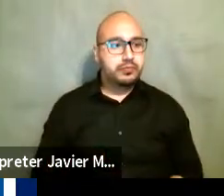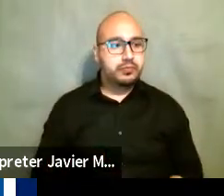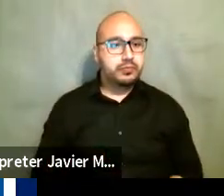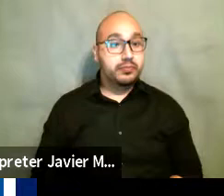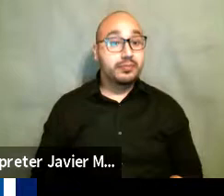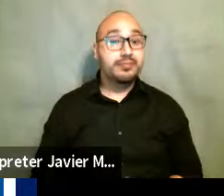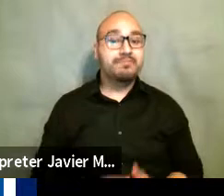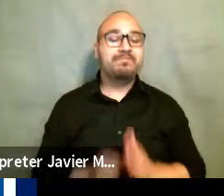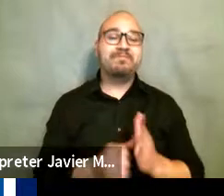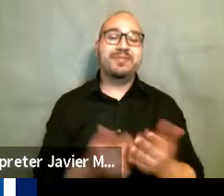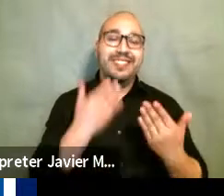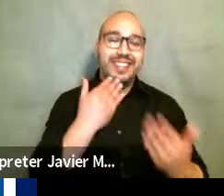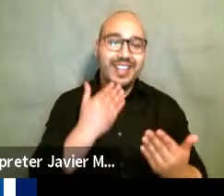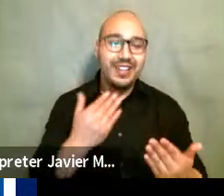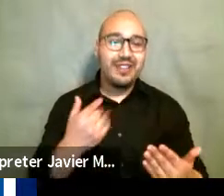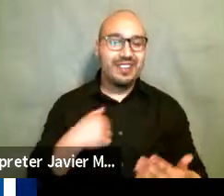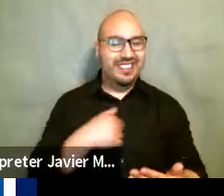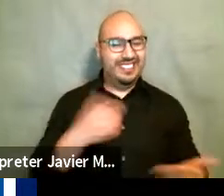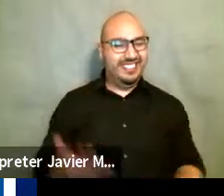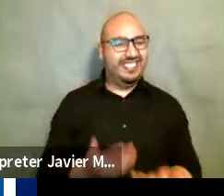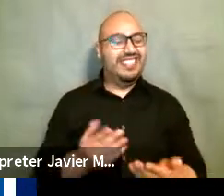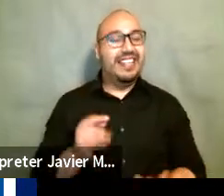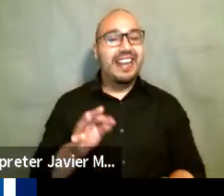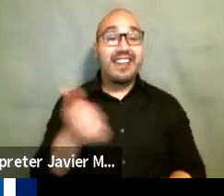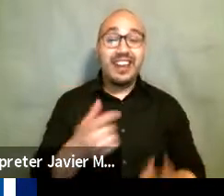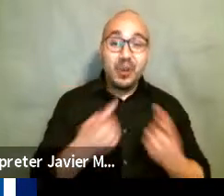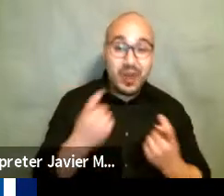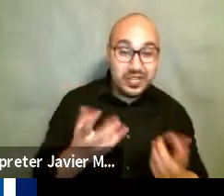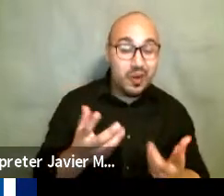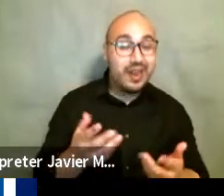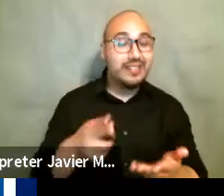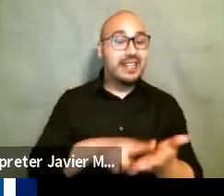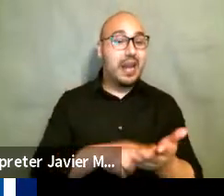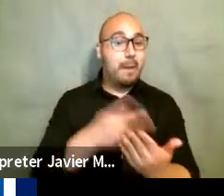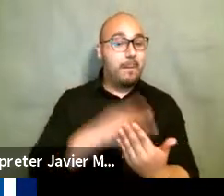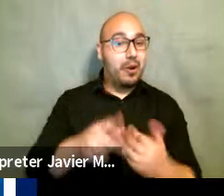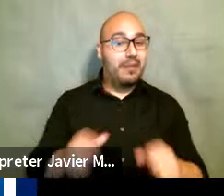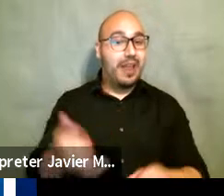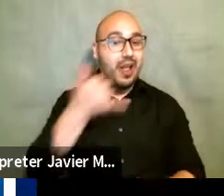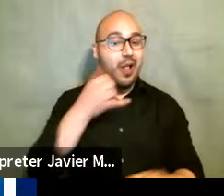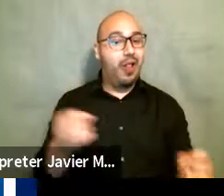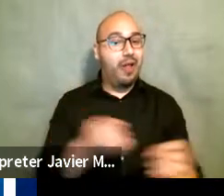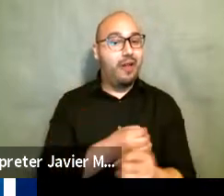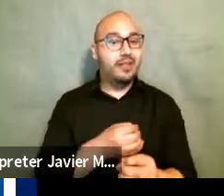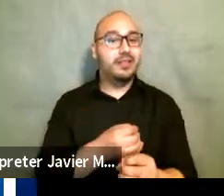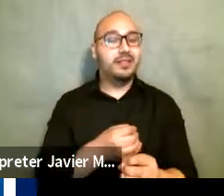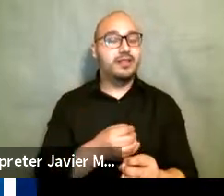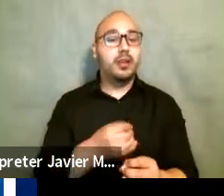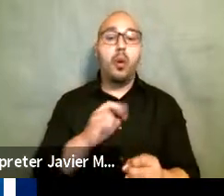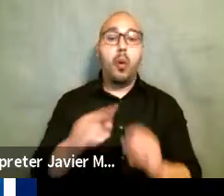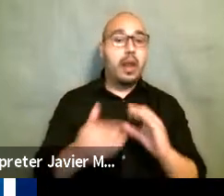Again, thank you for having us. If you have any questions or would like to sign up for any of the programs that I mentioned, you can call our office or